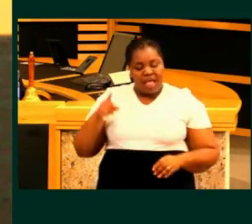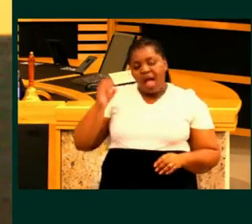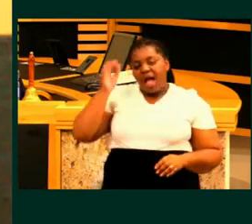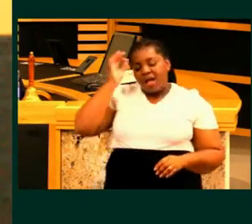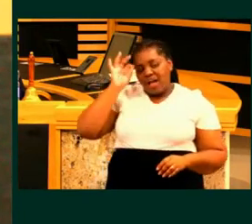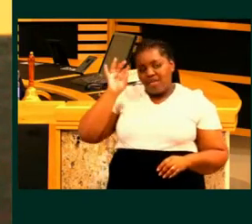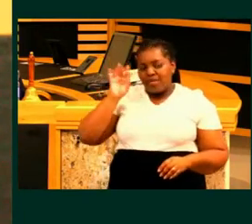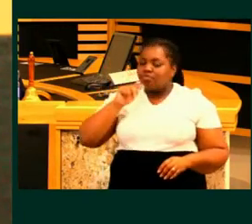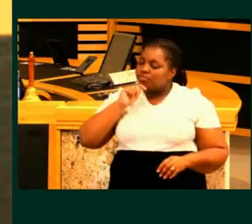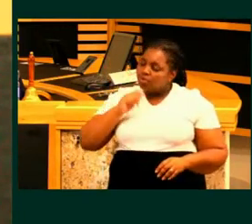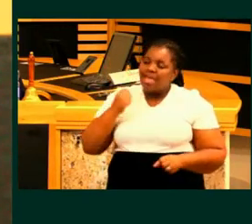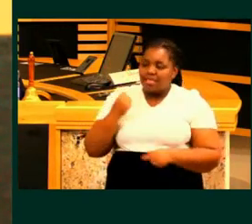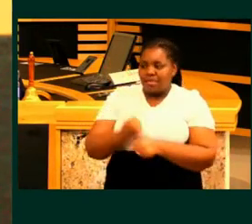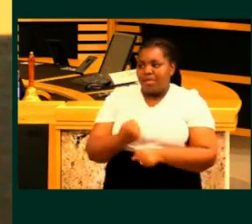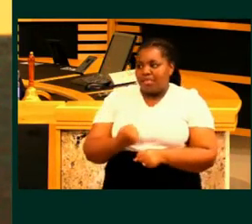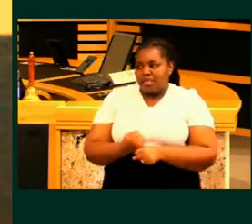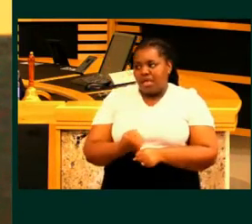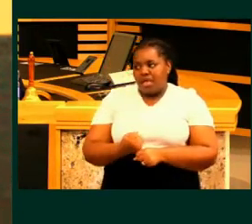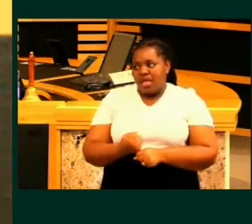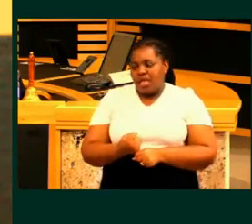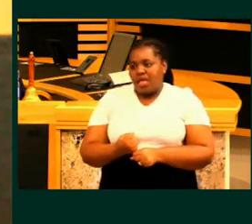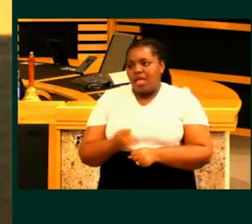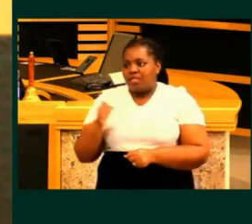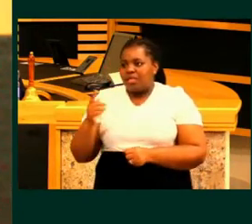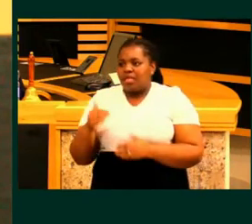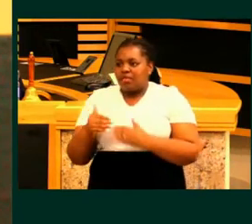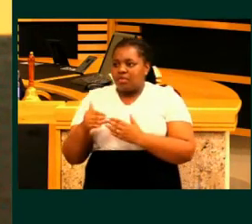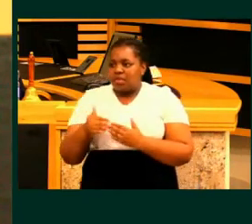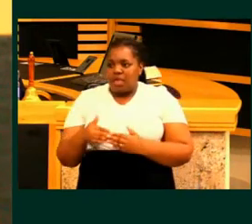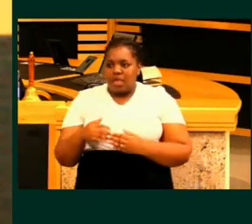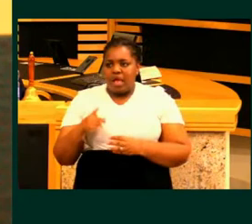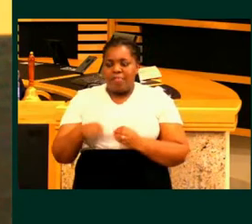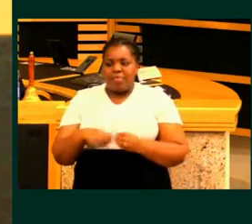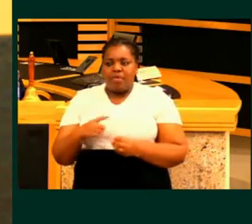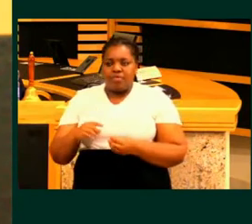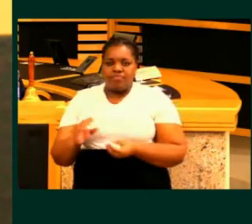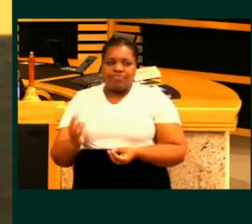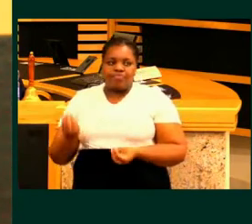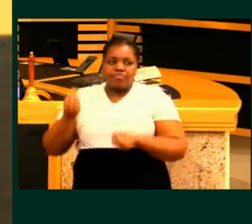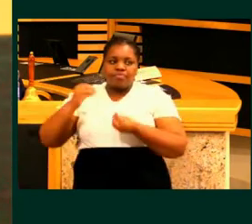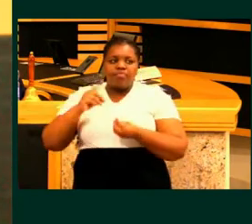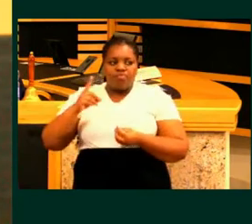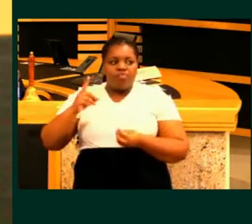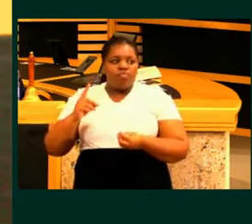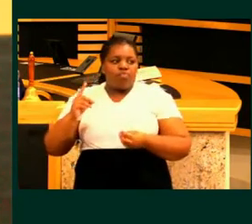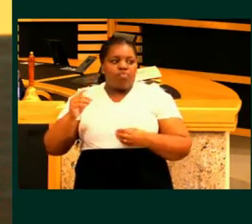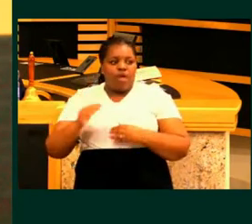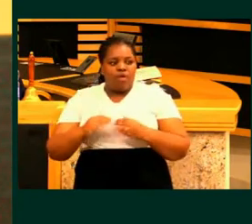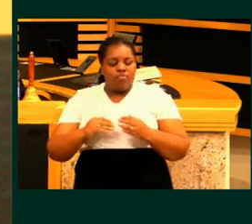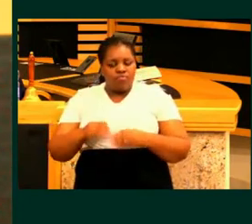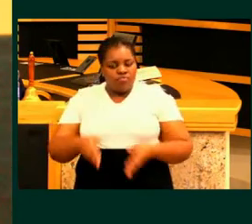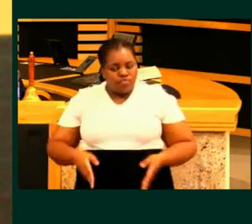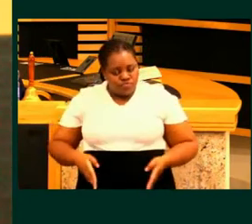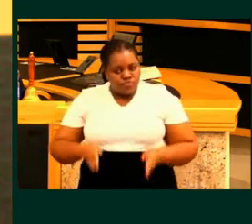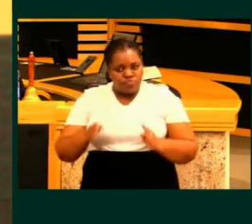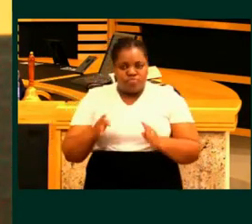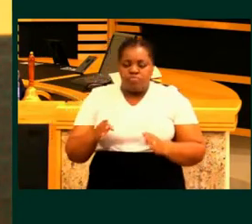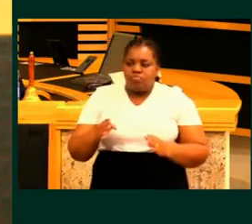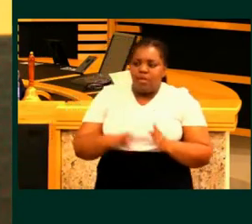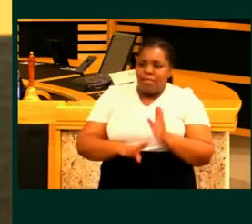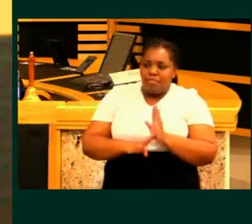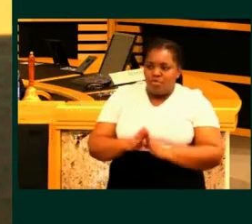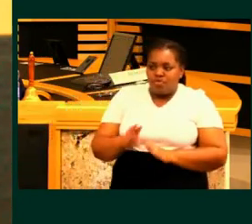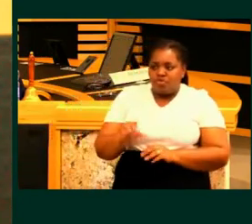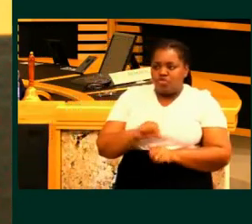is hard at work and really cares about investing in infrastructure that must improve the social economic